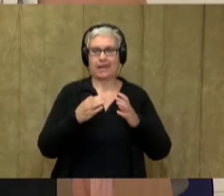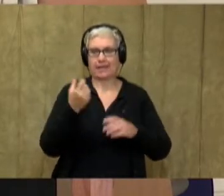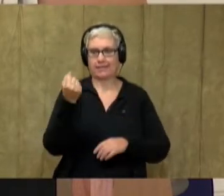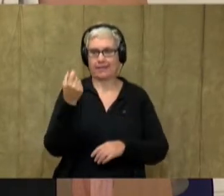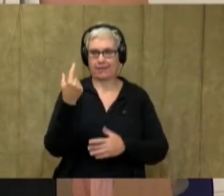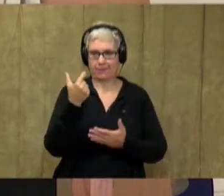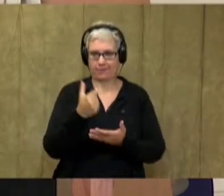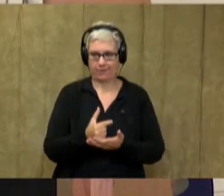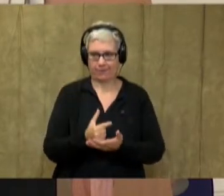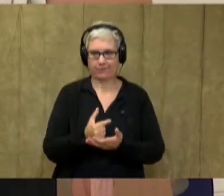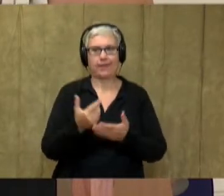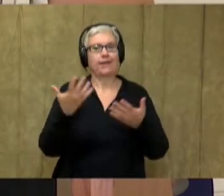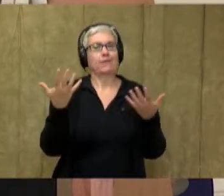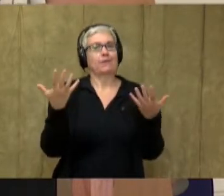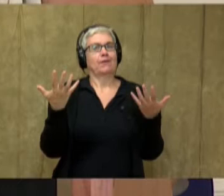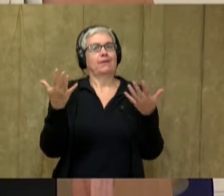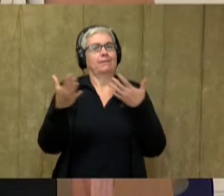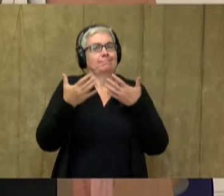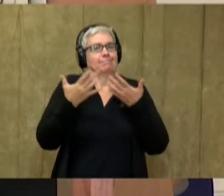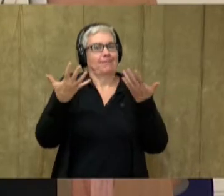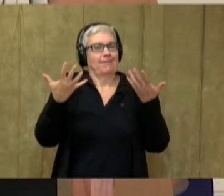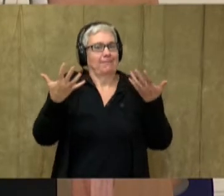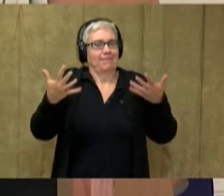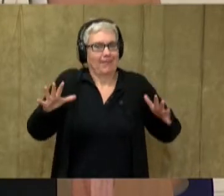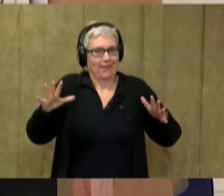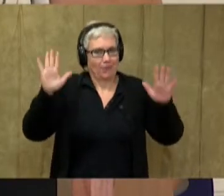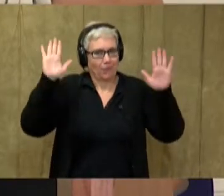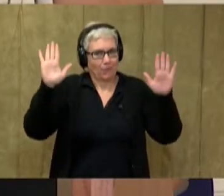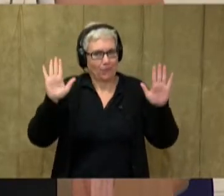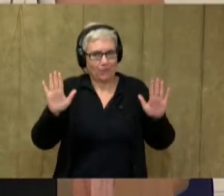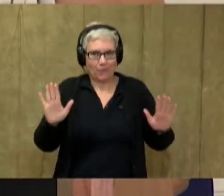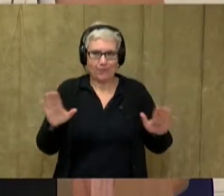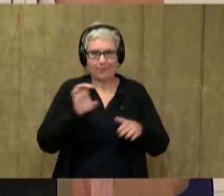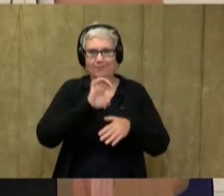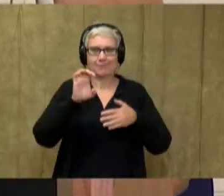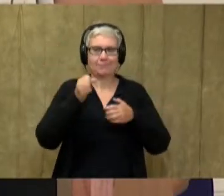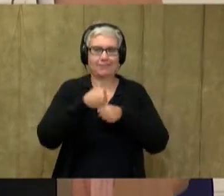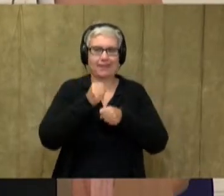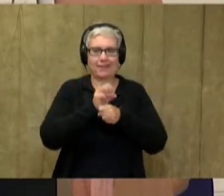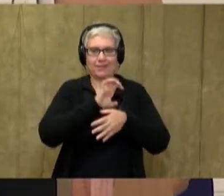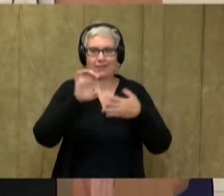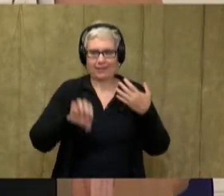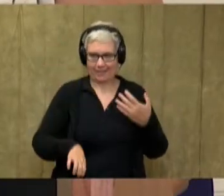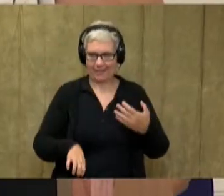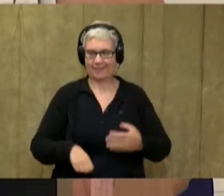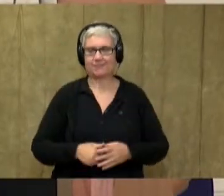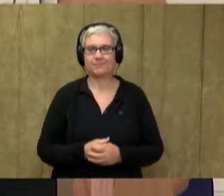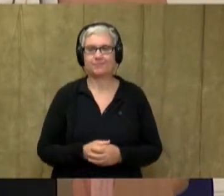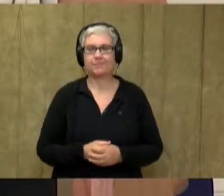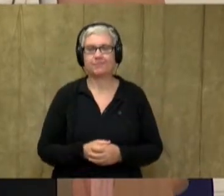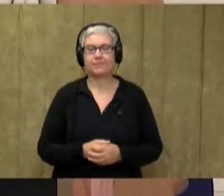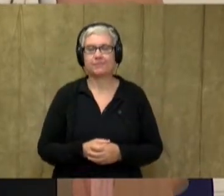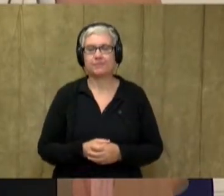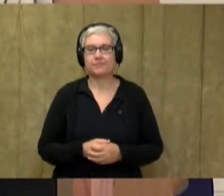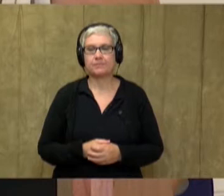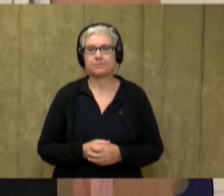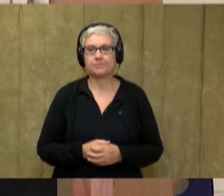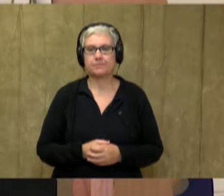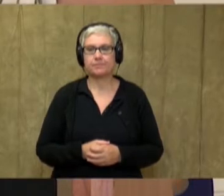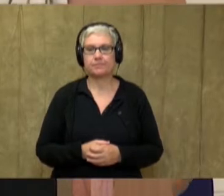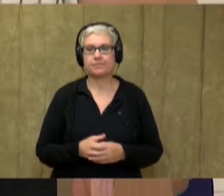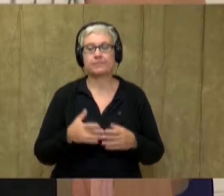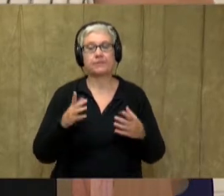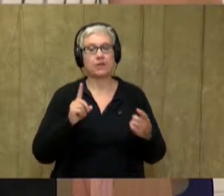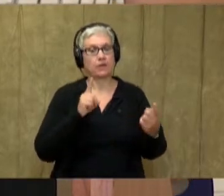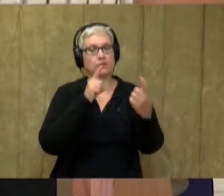very end. I hope you guys have had a great week, but let's go ahead and get started. Now, our objective